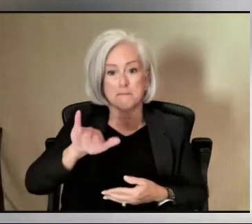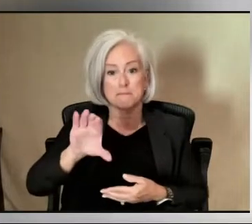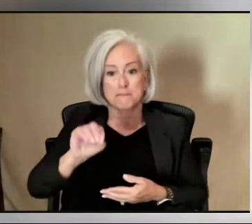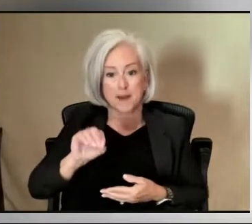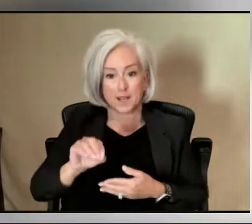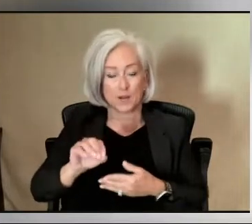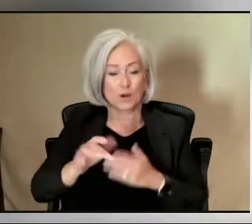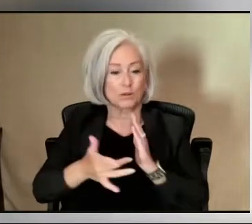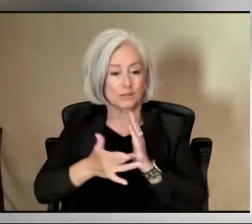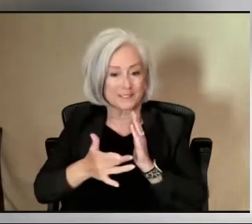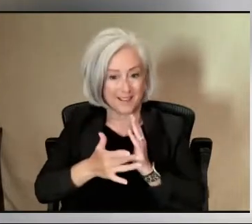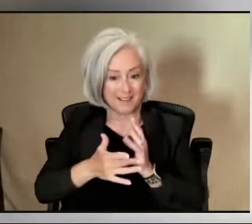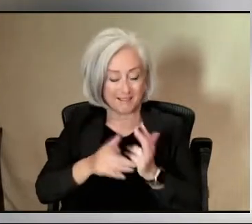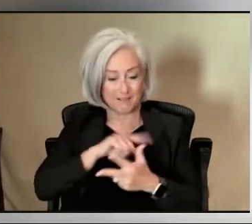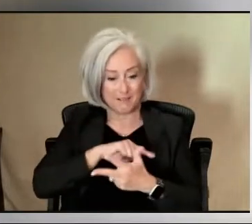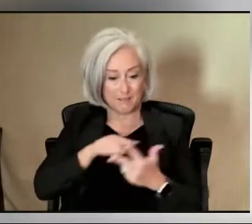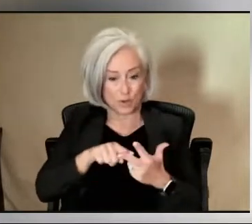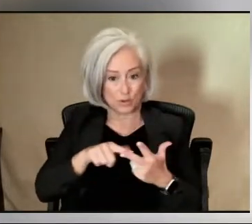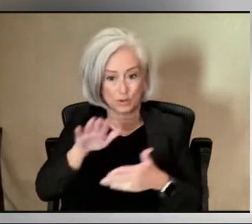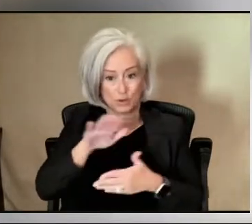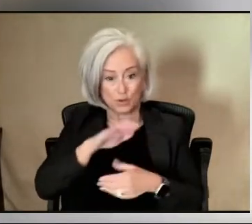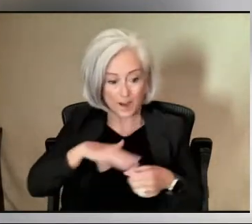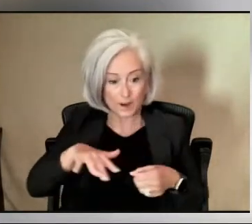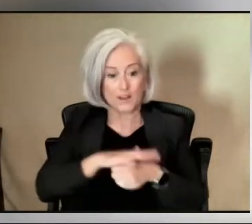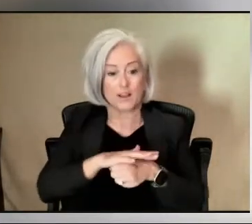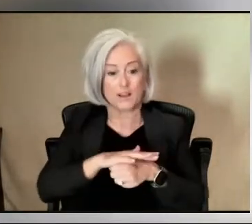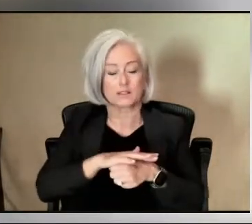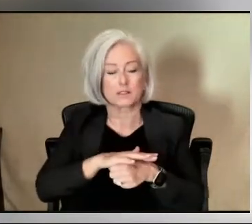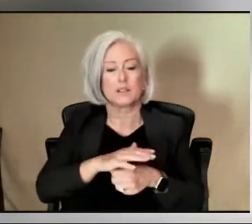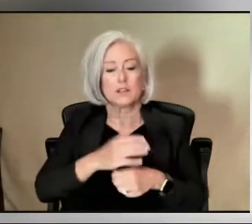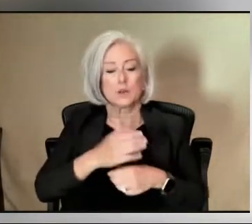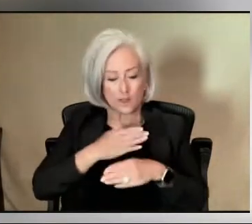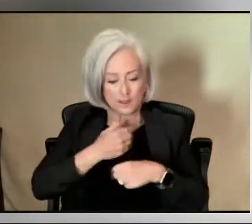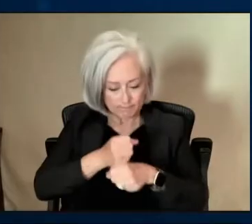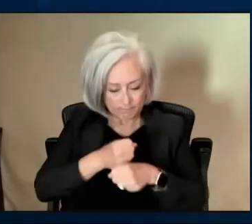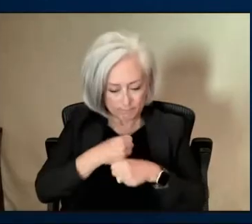have generated and developed every single vaccine that we enjoy.